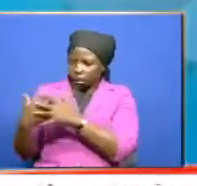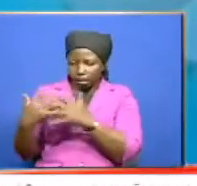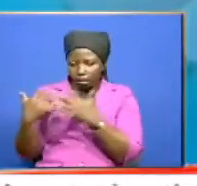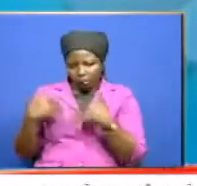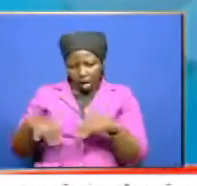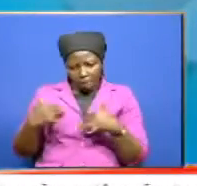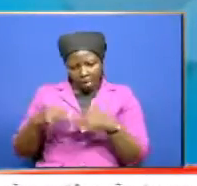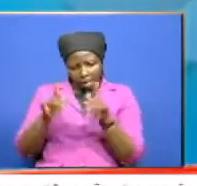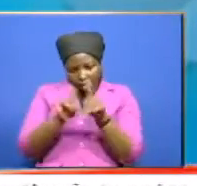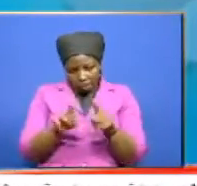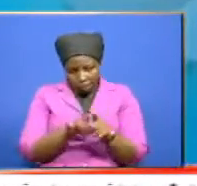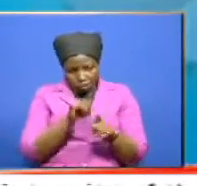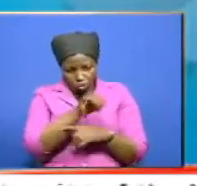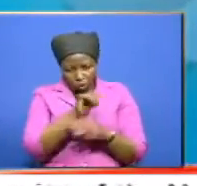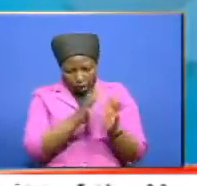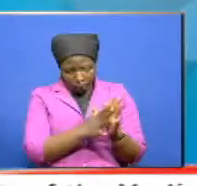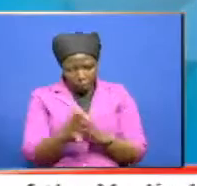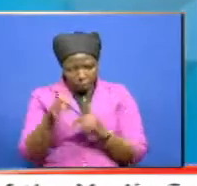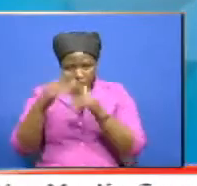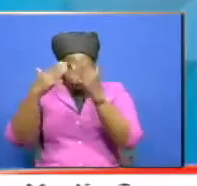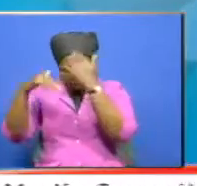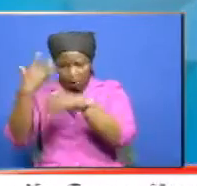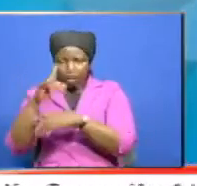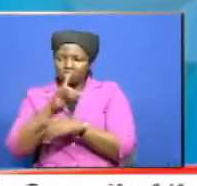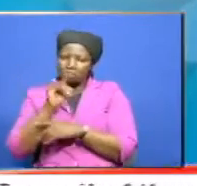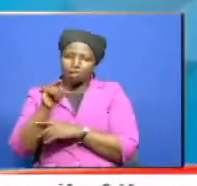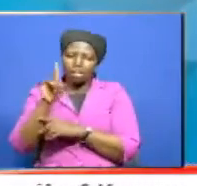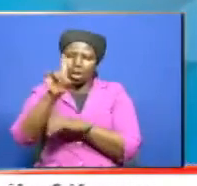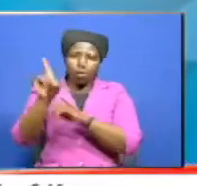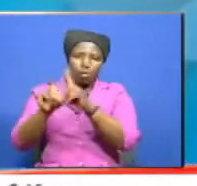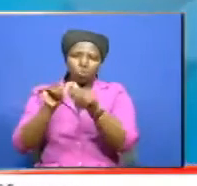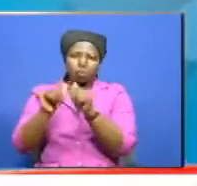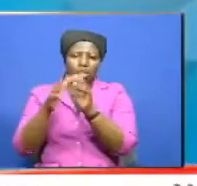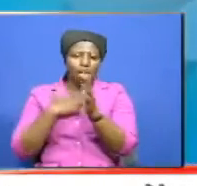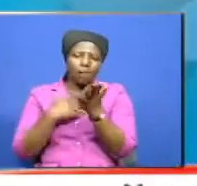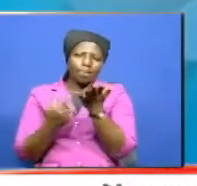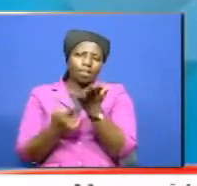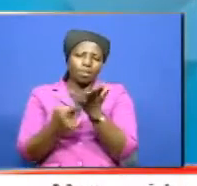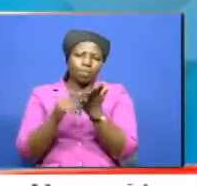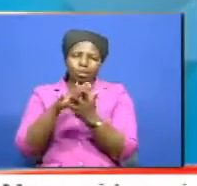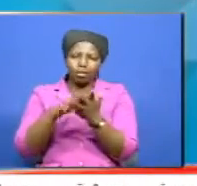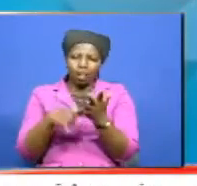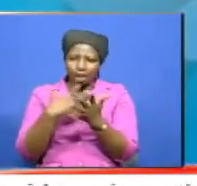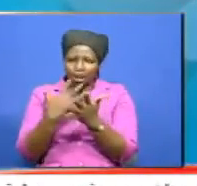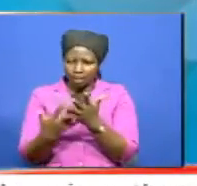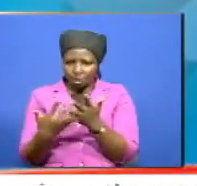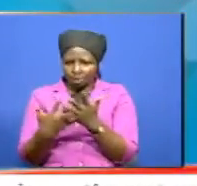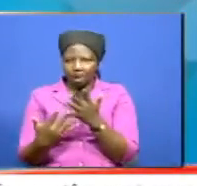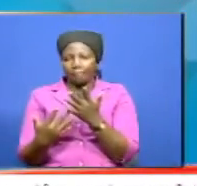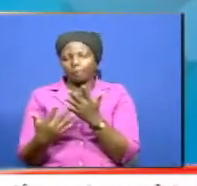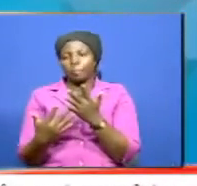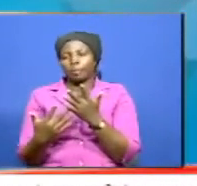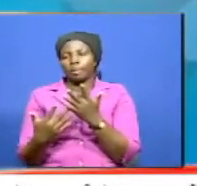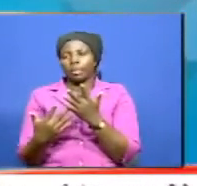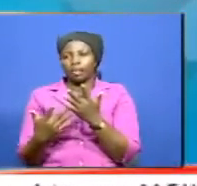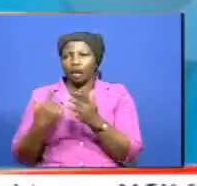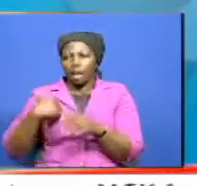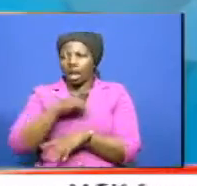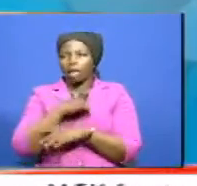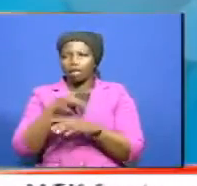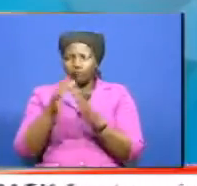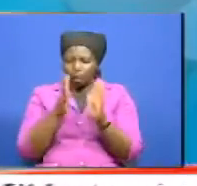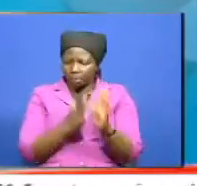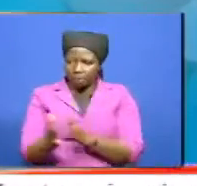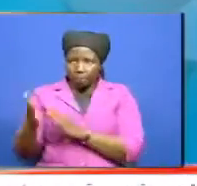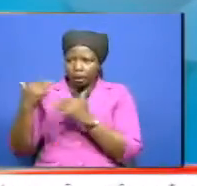qualify. You know, so it also questions our technical structures at the university level. Are we preparing our players at that